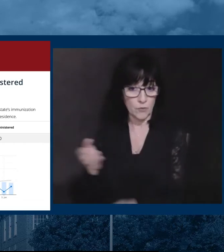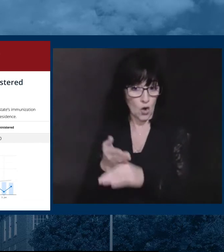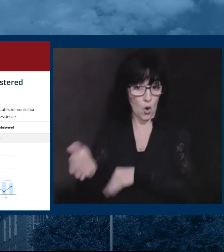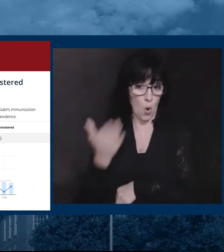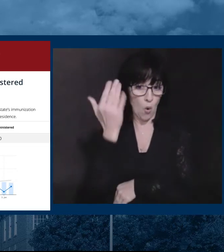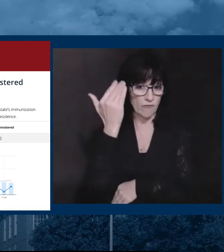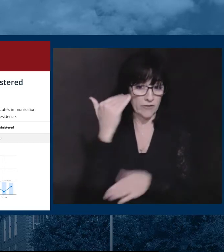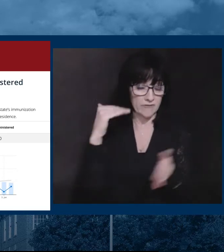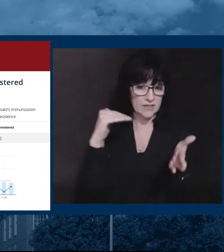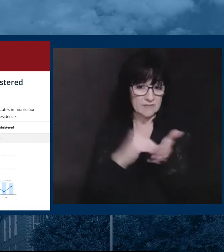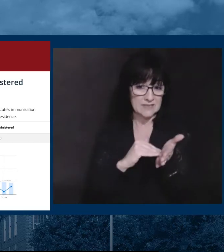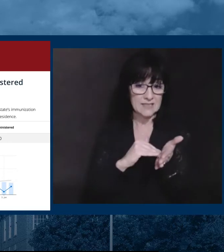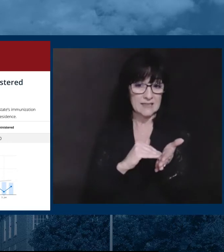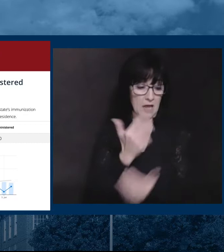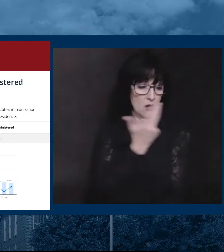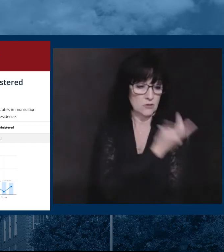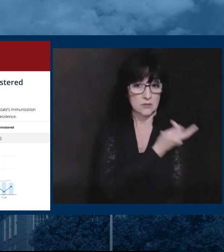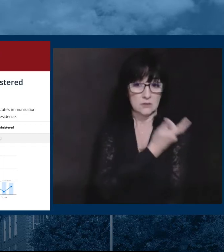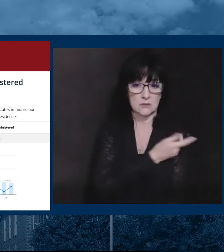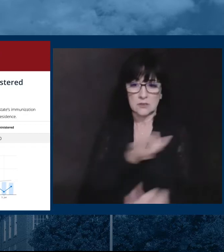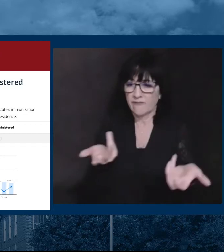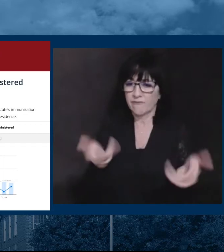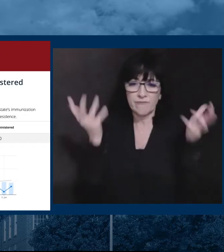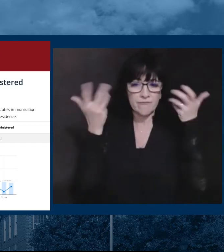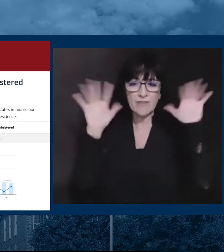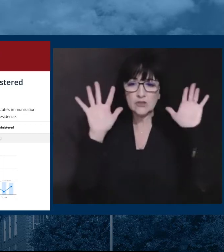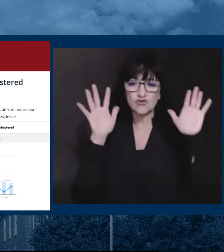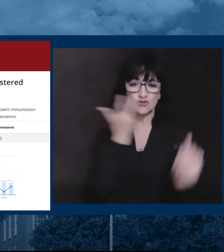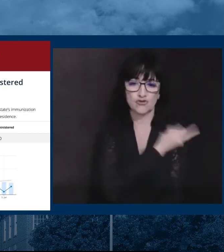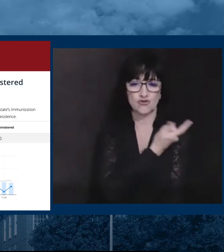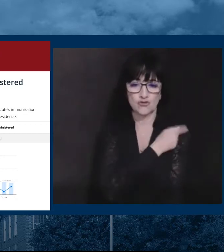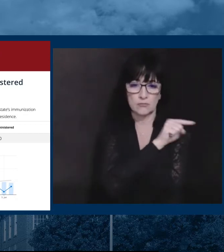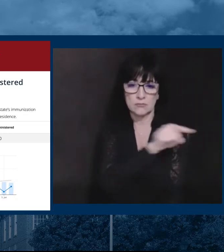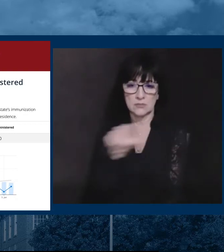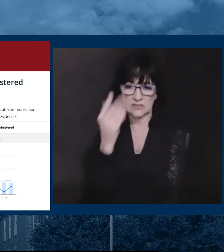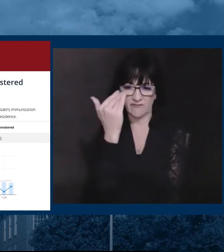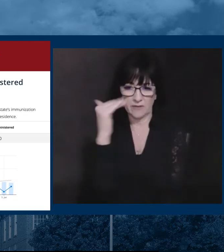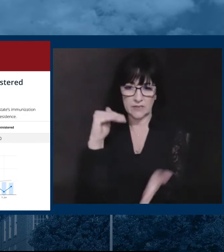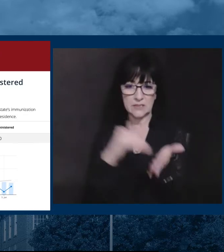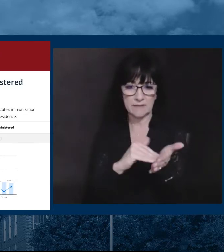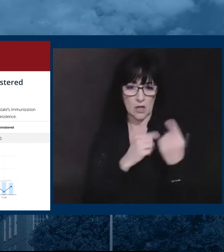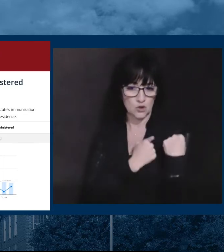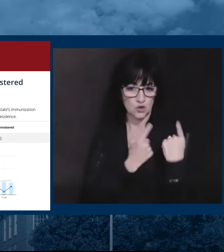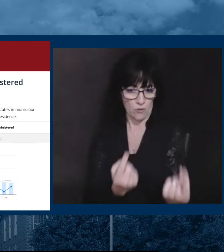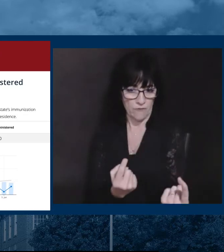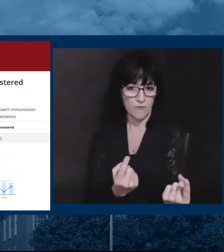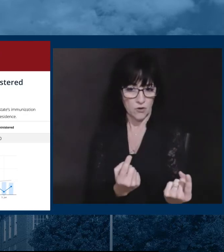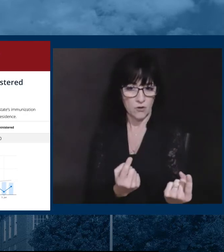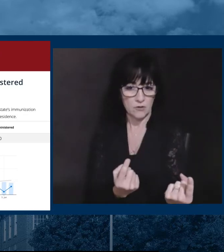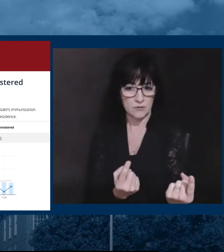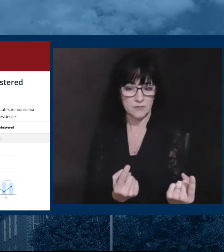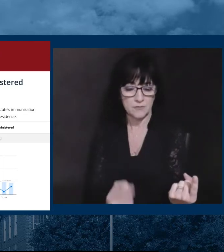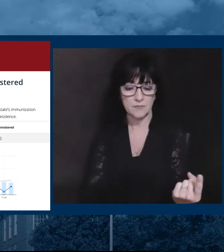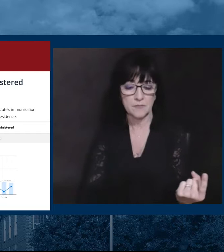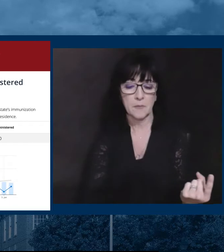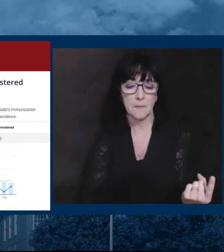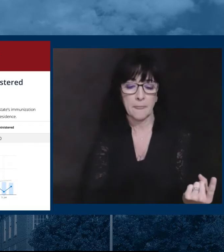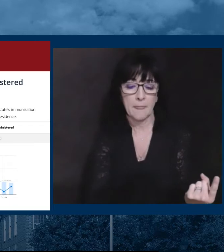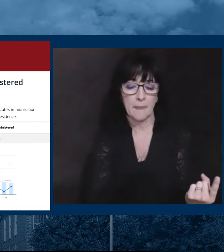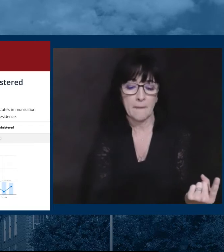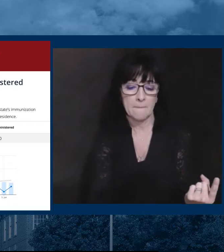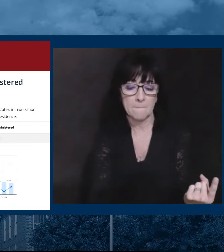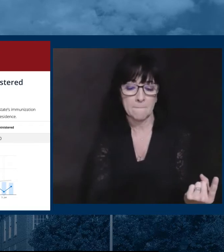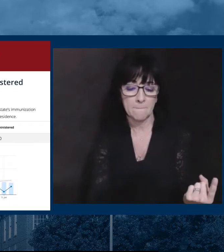15,000 doses in the state of Delaware at this point. I do want to point out that there are